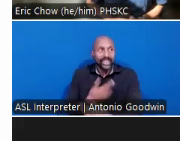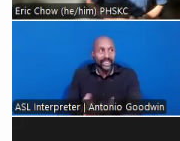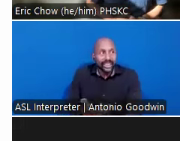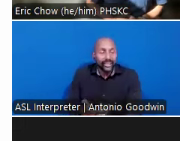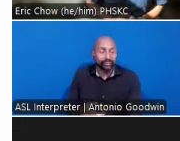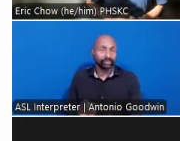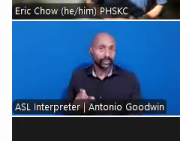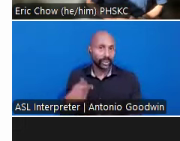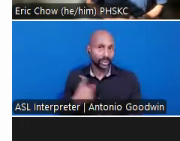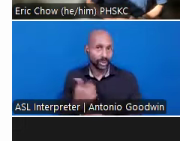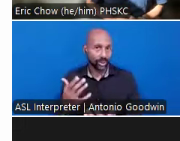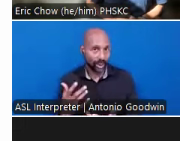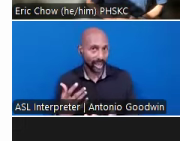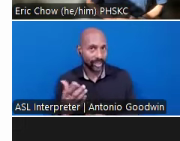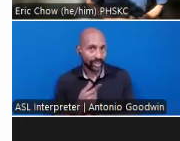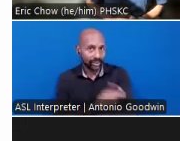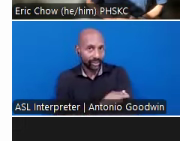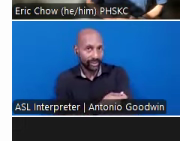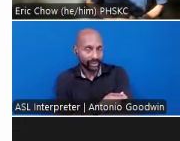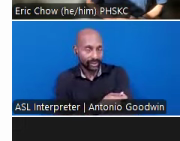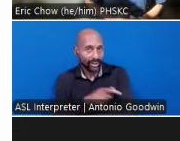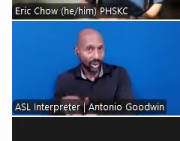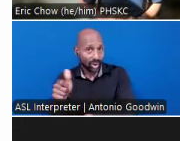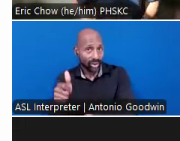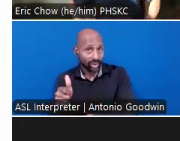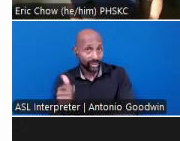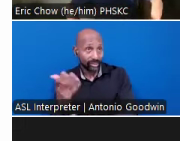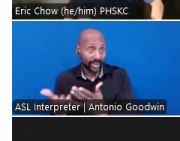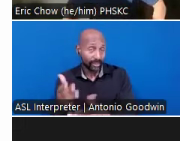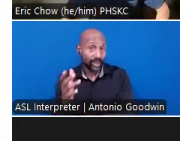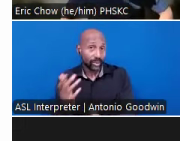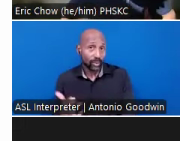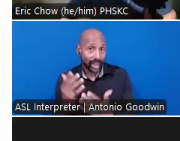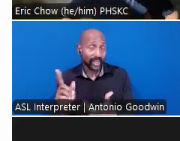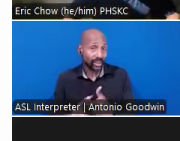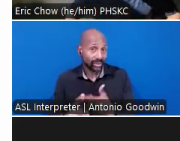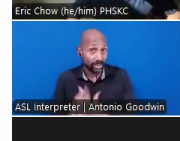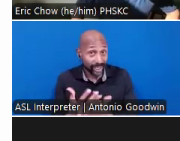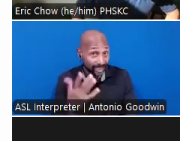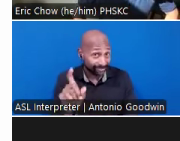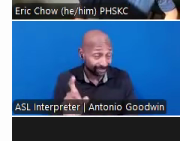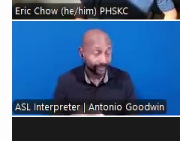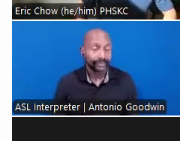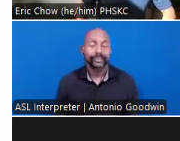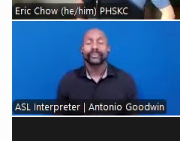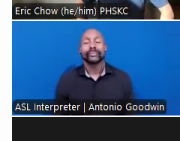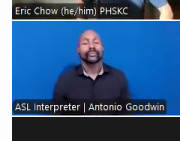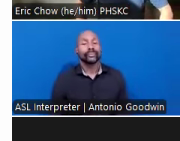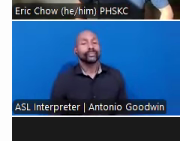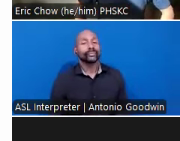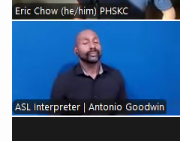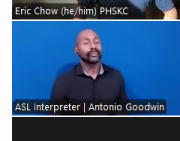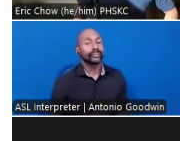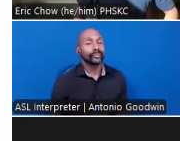bit longer, like in the spring? Yeah, thanks for that question. And I think your experience kind of really resonates with